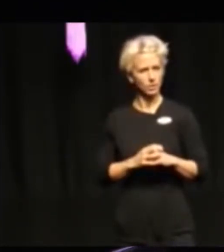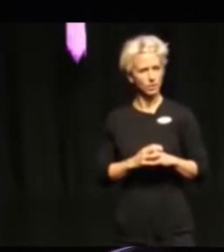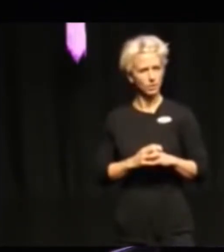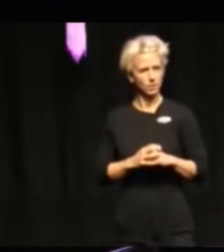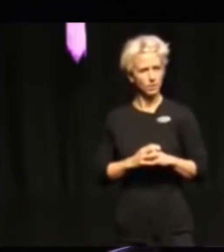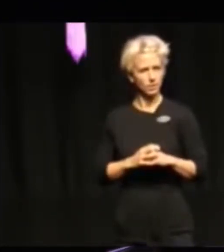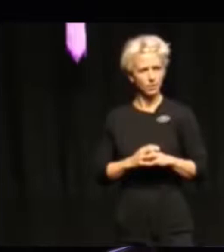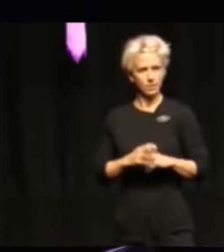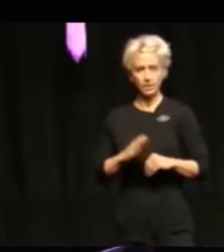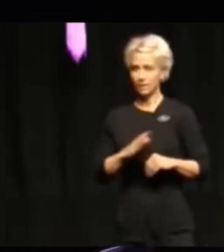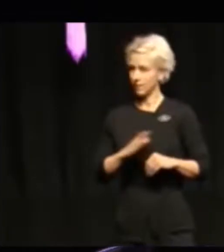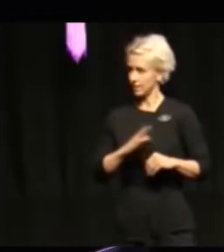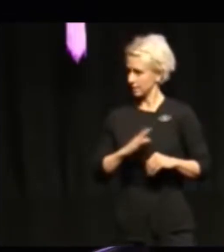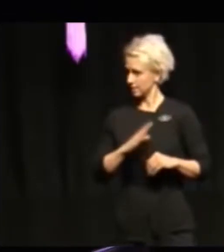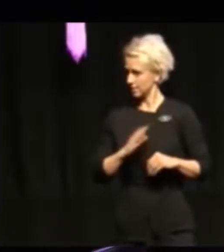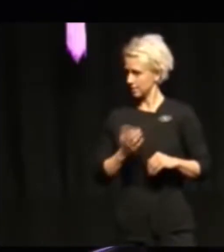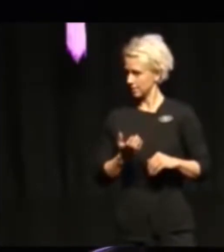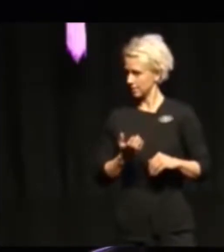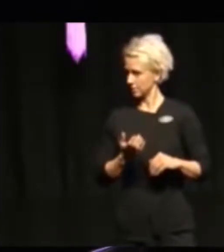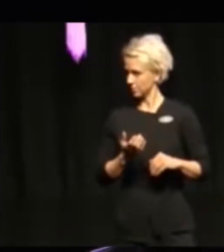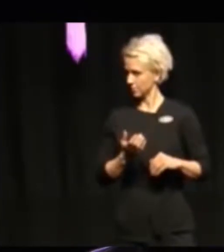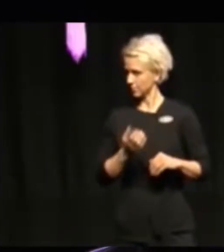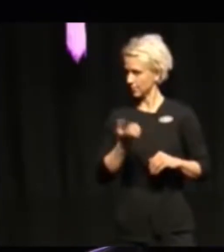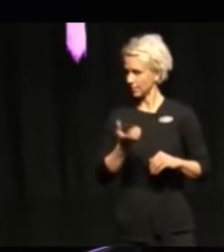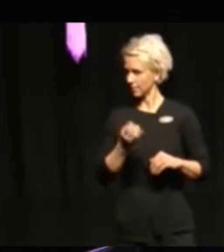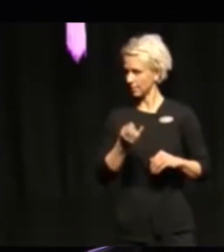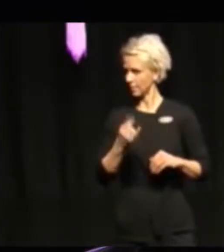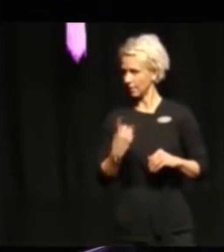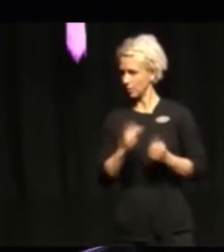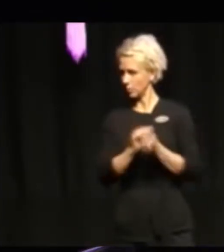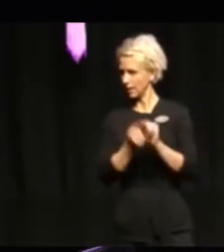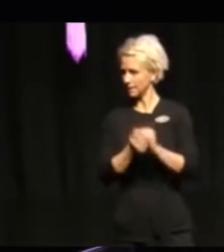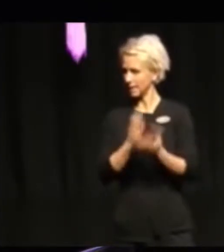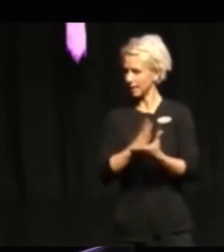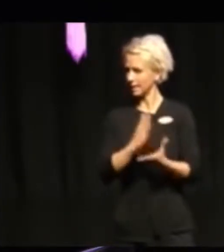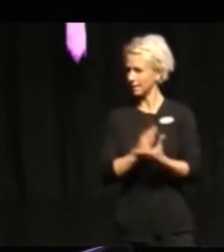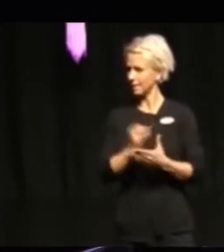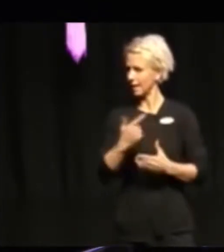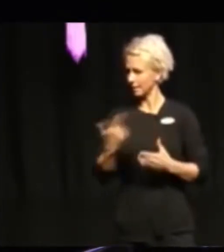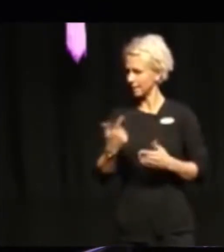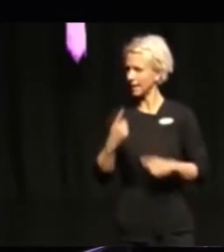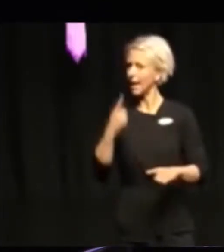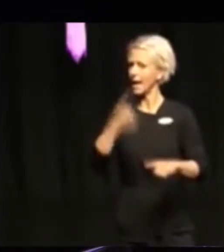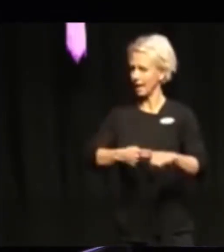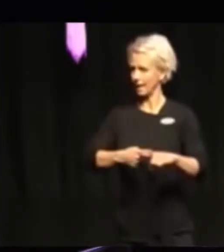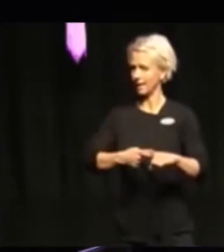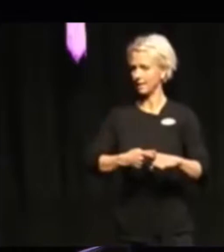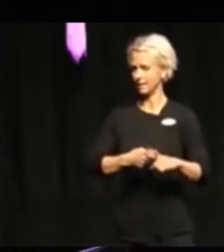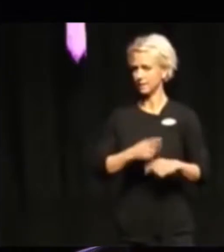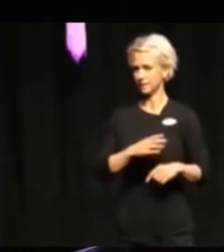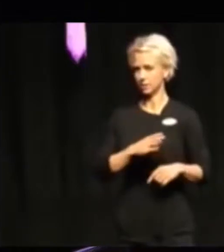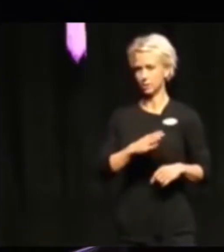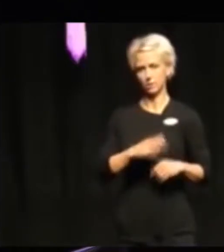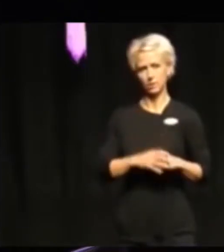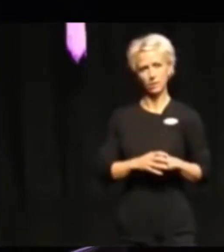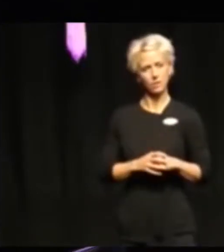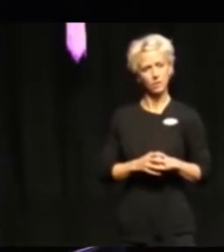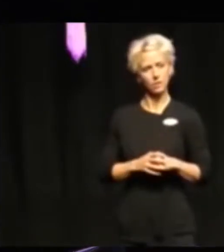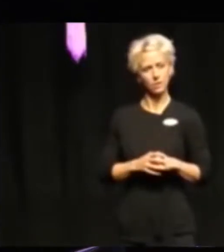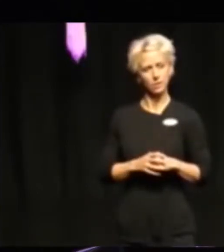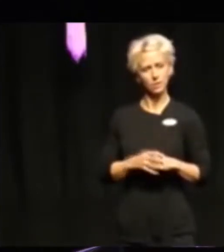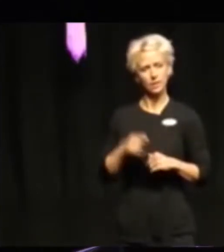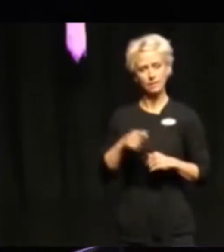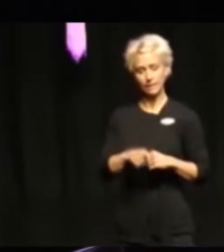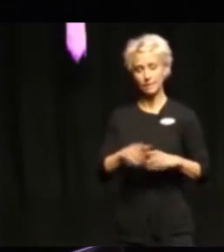were easy and cheap, and economic social rights were complicated, policy-driven, and expensive. And that